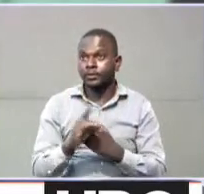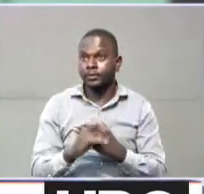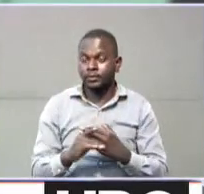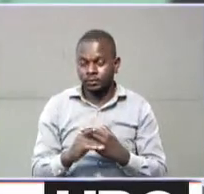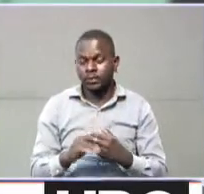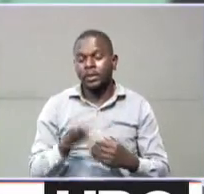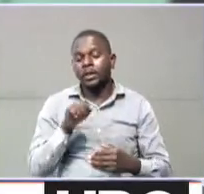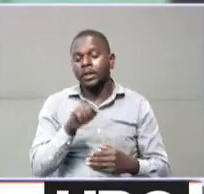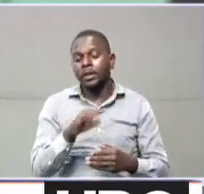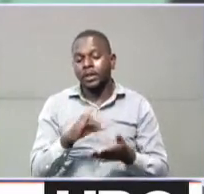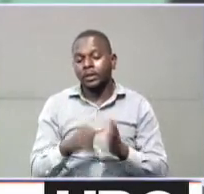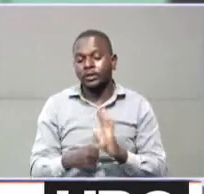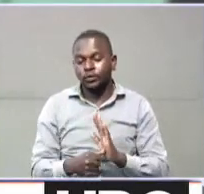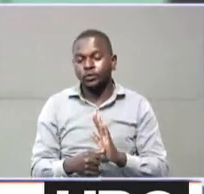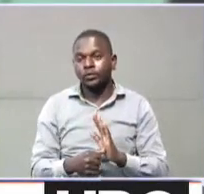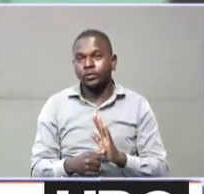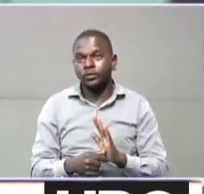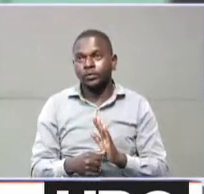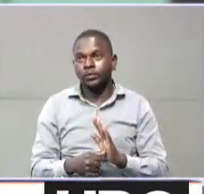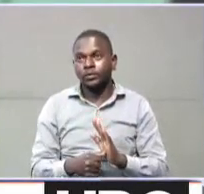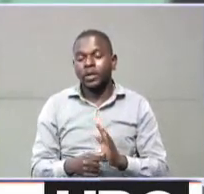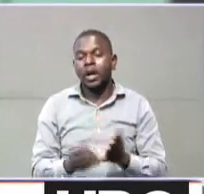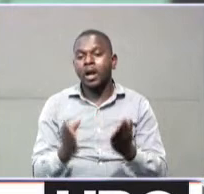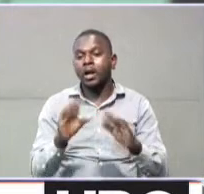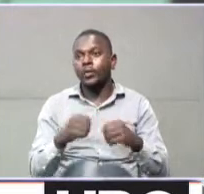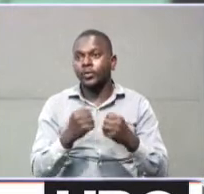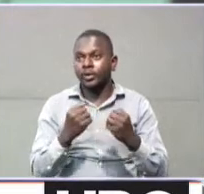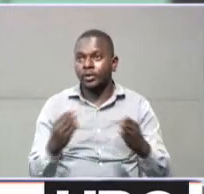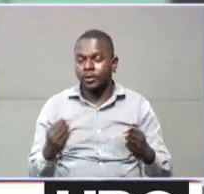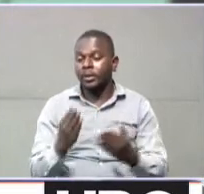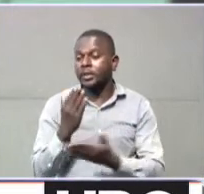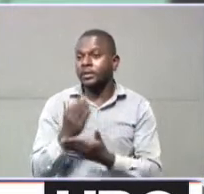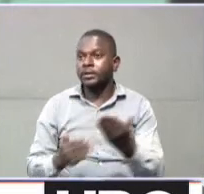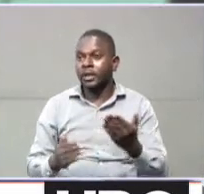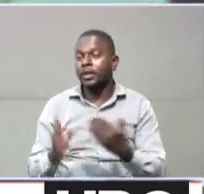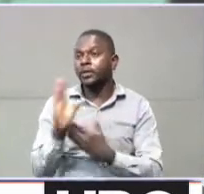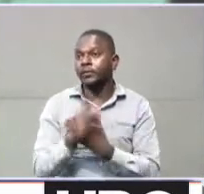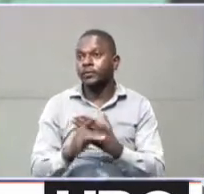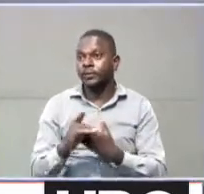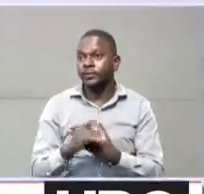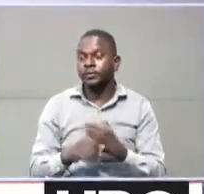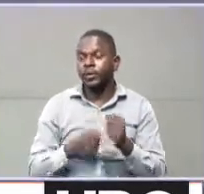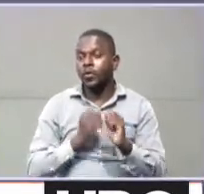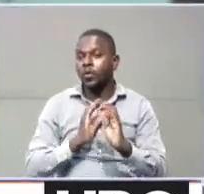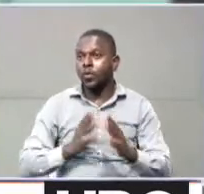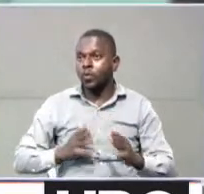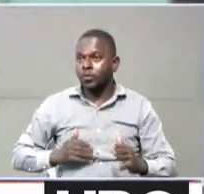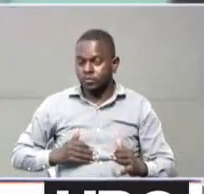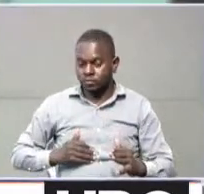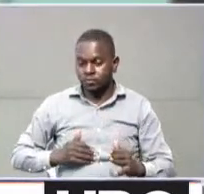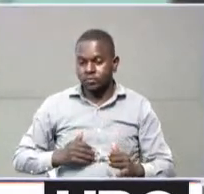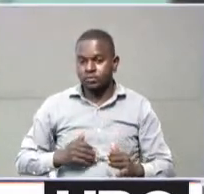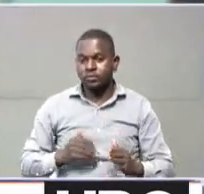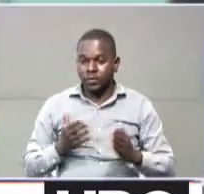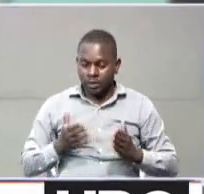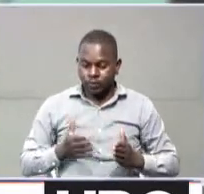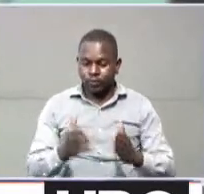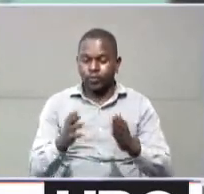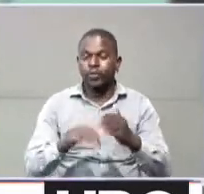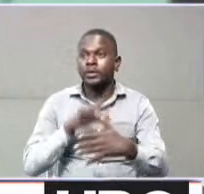he is concerned with the inability of some districts to effectively maintain their road